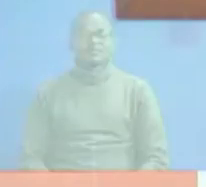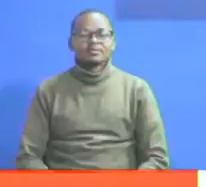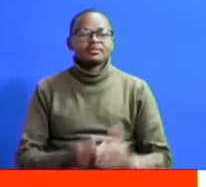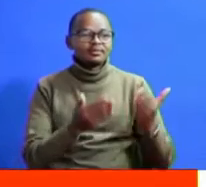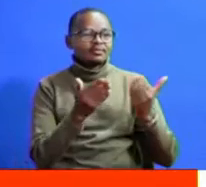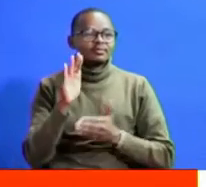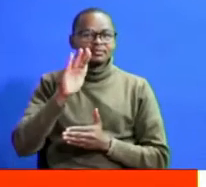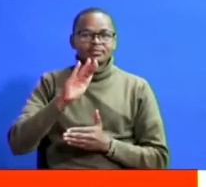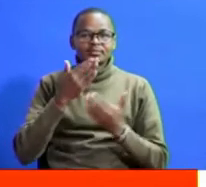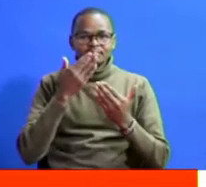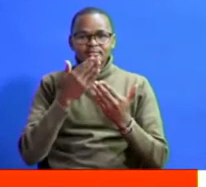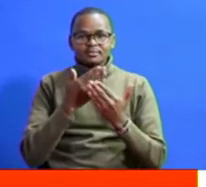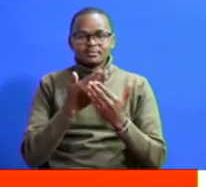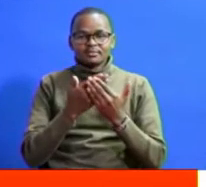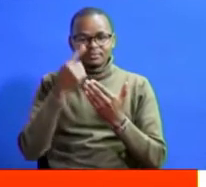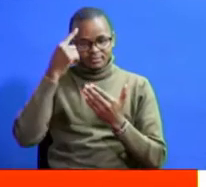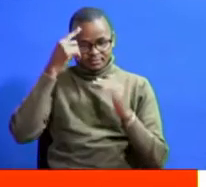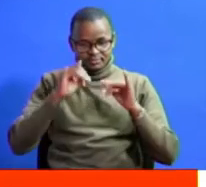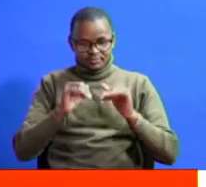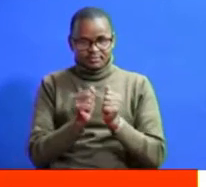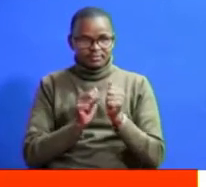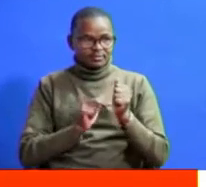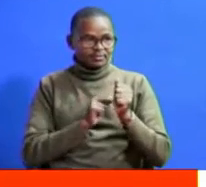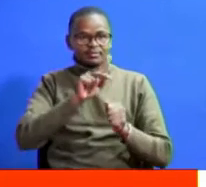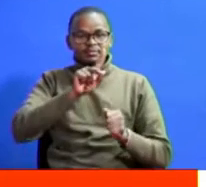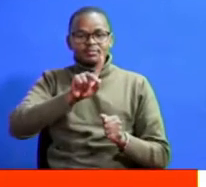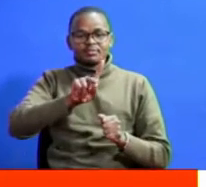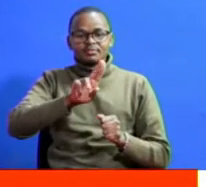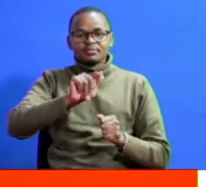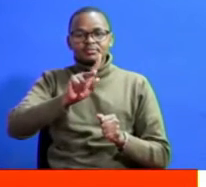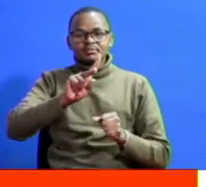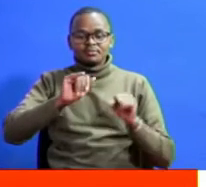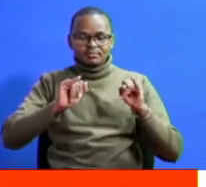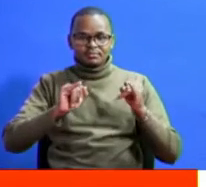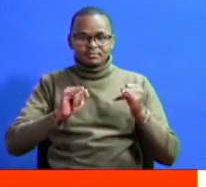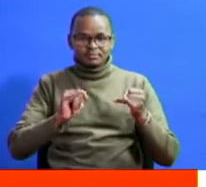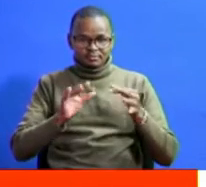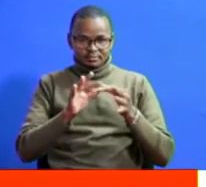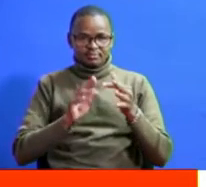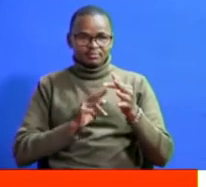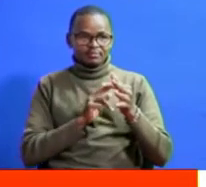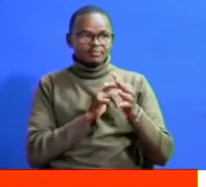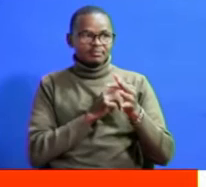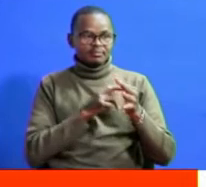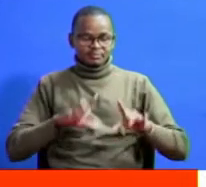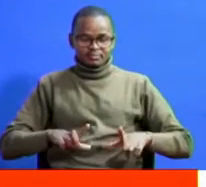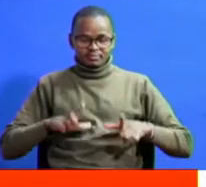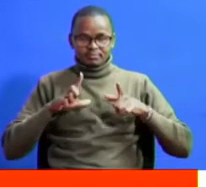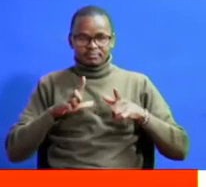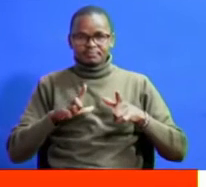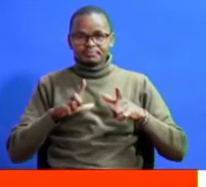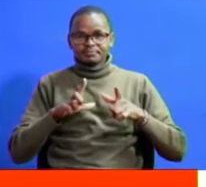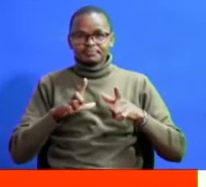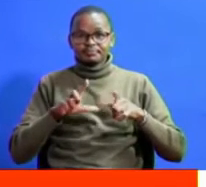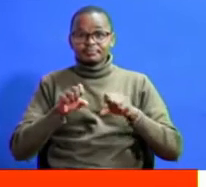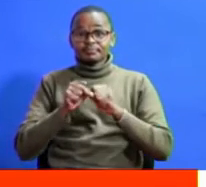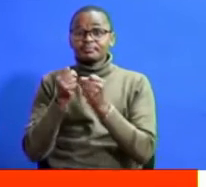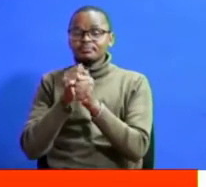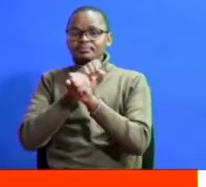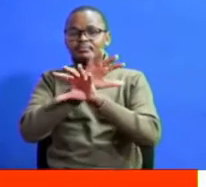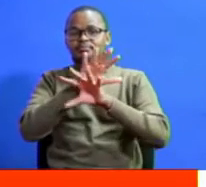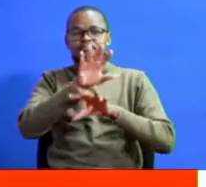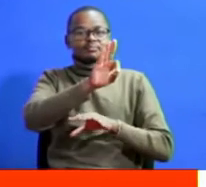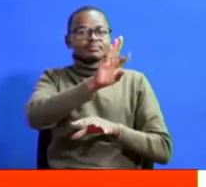Welcome back and thank you for staying with us on KUTV Primetime News. And if you're just joining us, you're streaming live this broadcast on our social media platforms